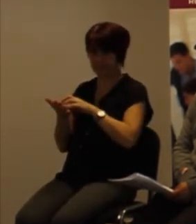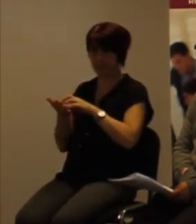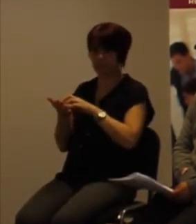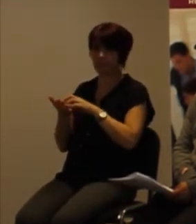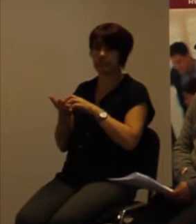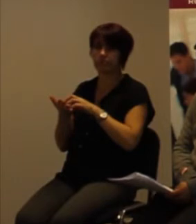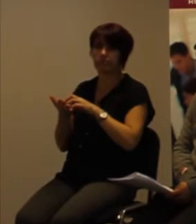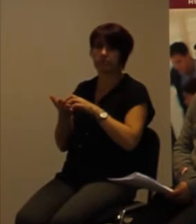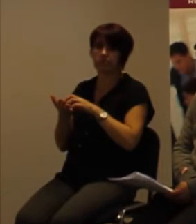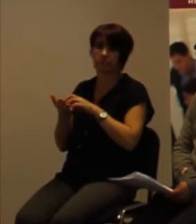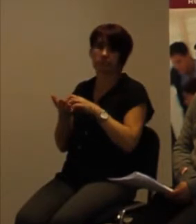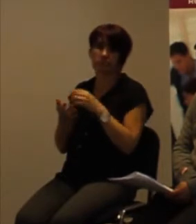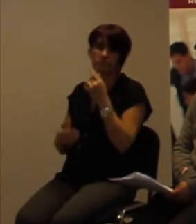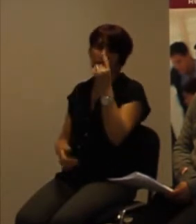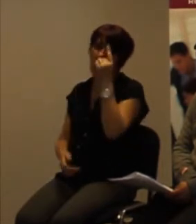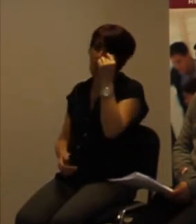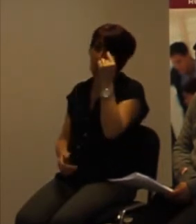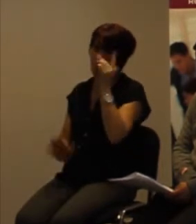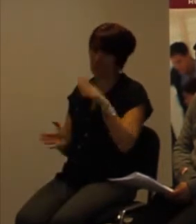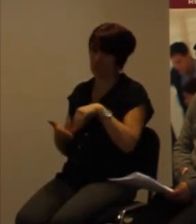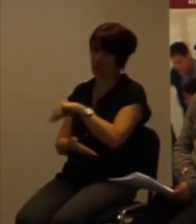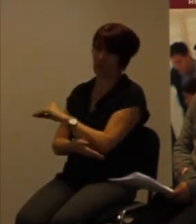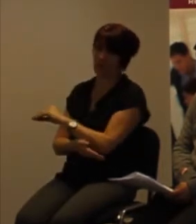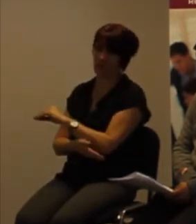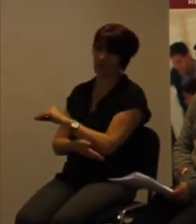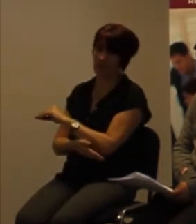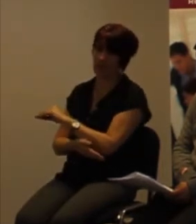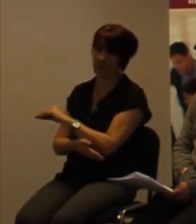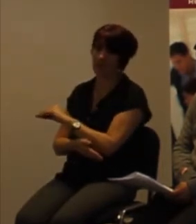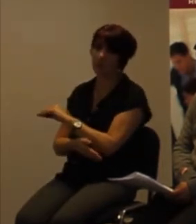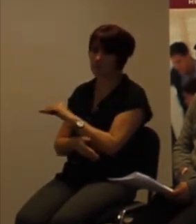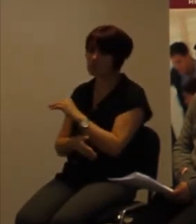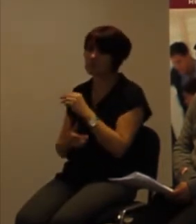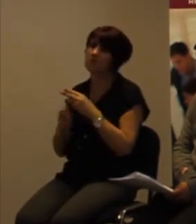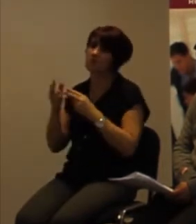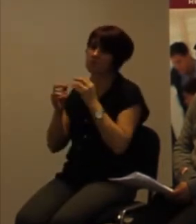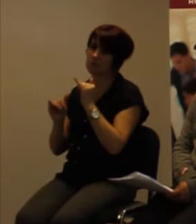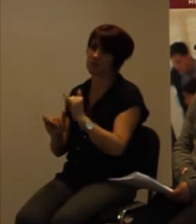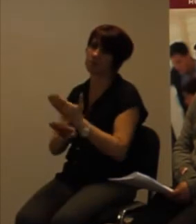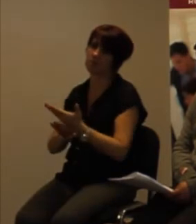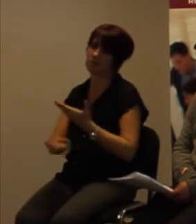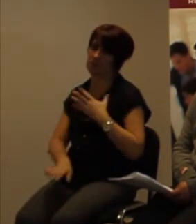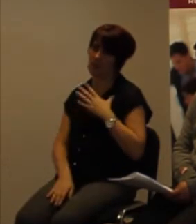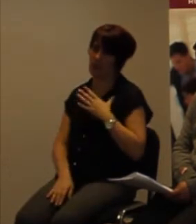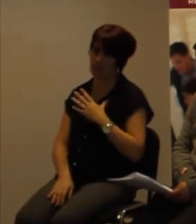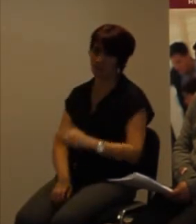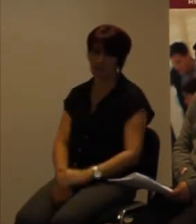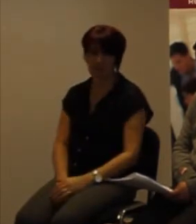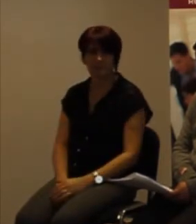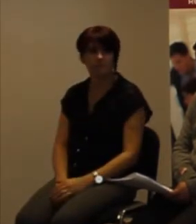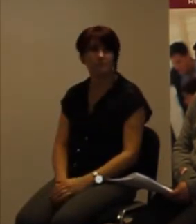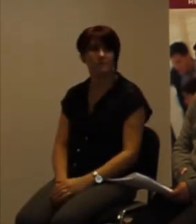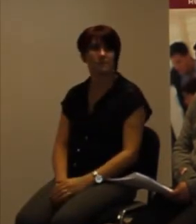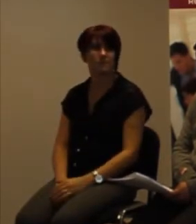then there may well be costs incurred. So please be sure that you want to use them and